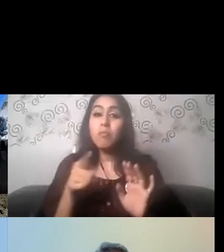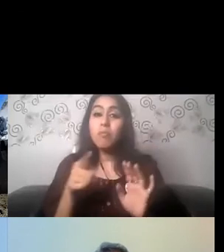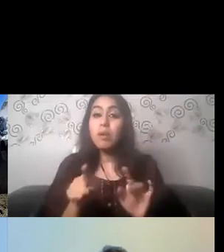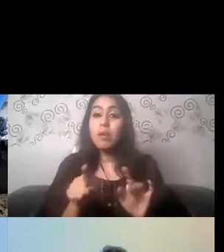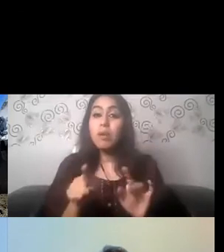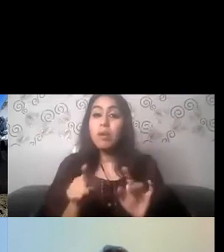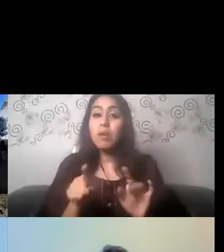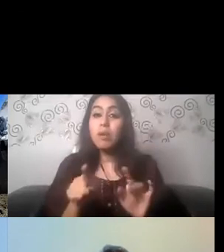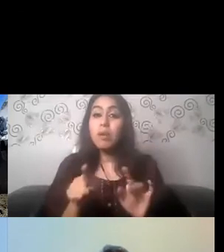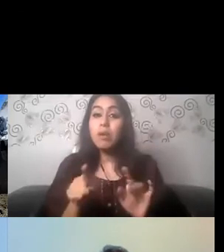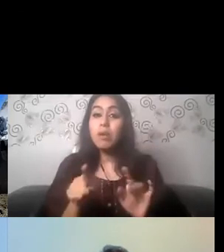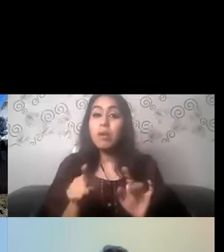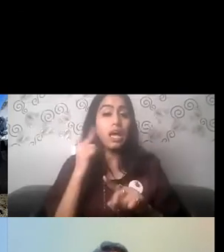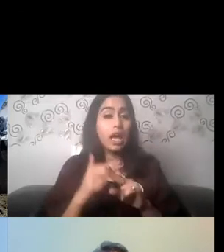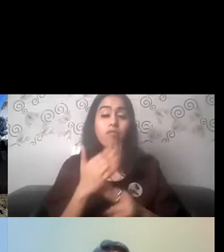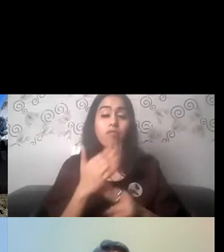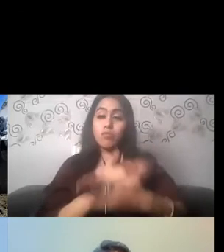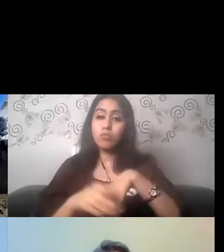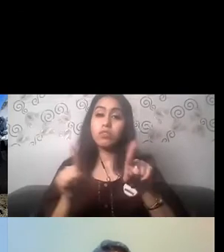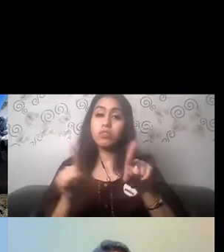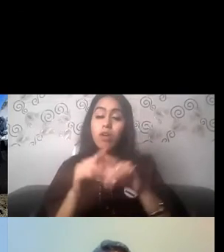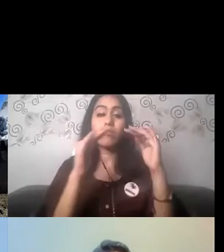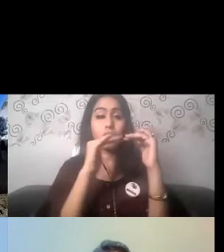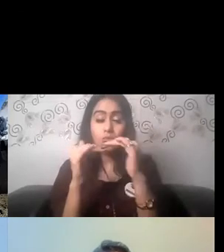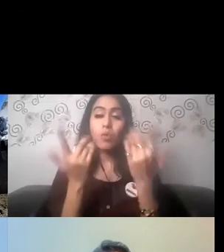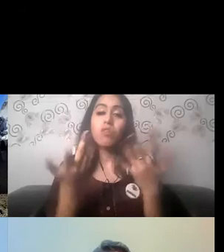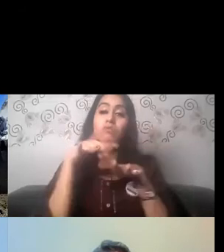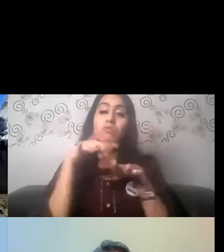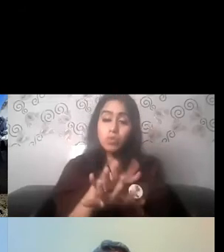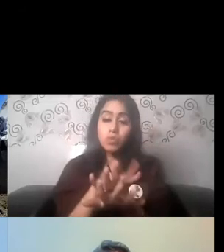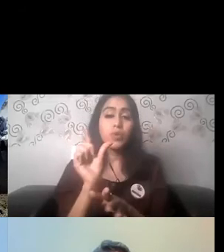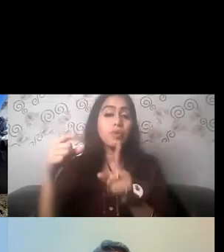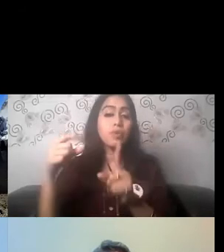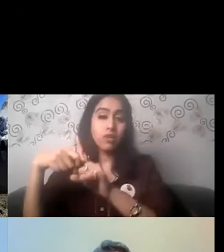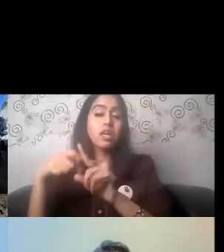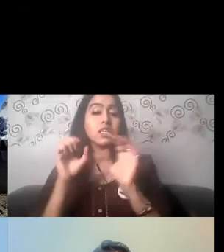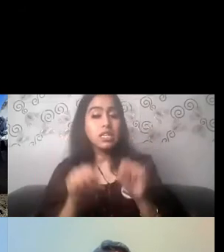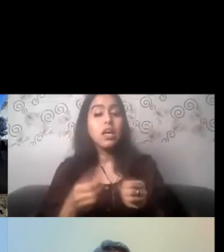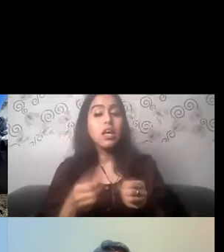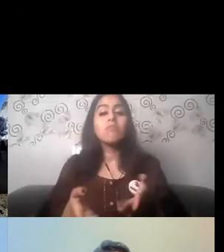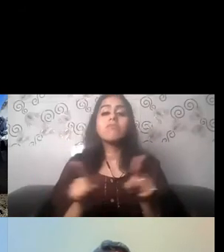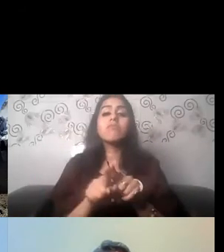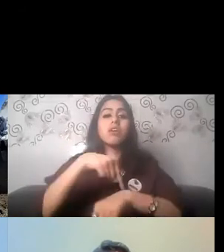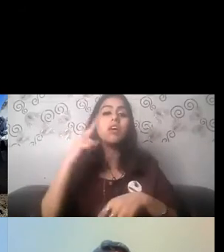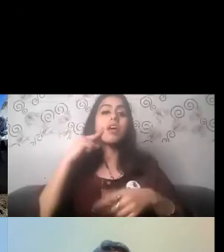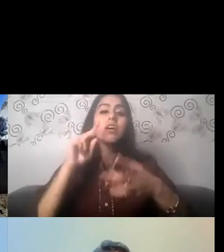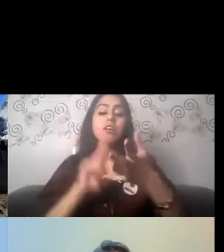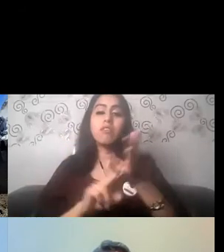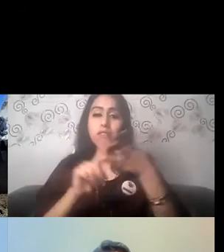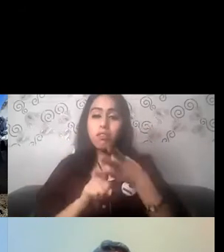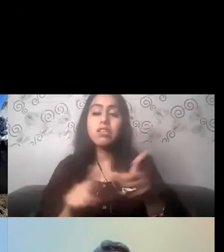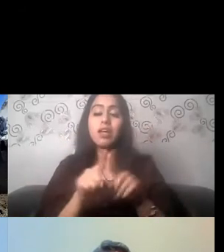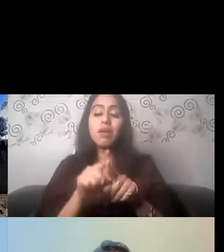disabled people's equality and inclusion in the UK, it's the timeline of disabled people